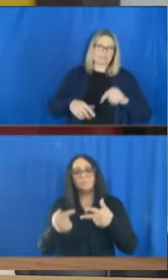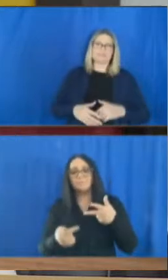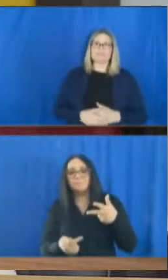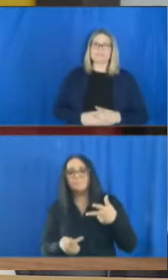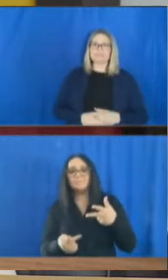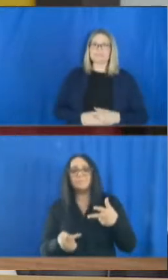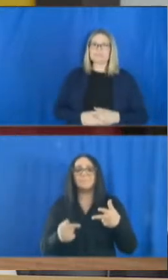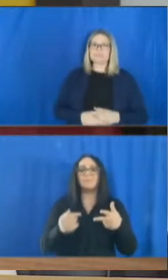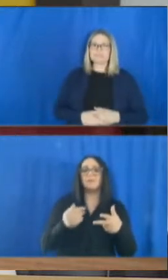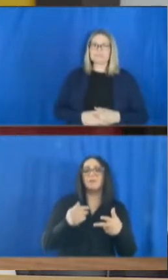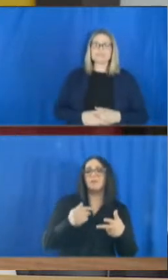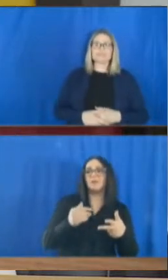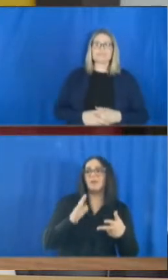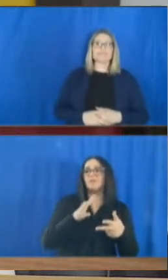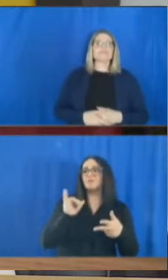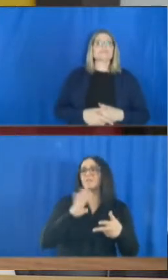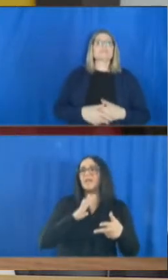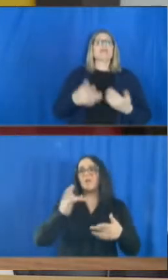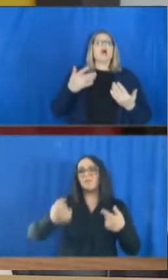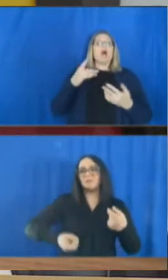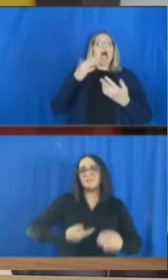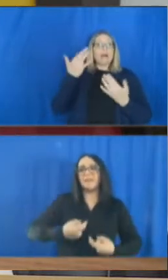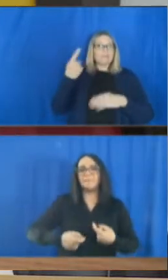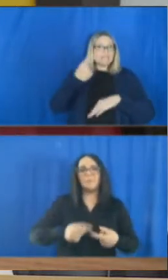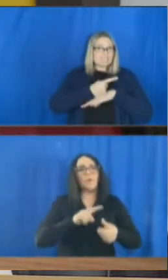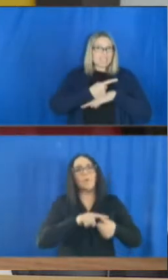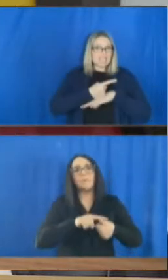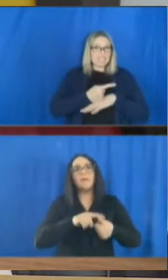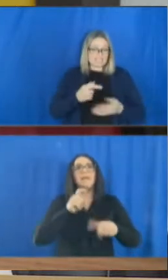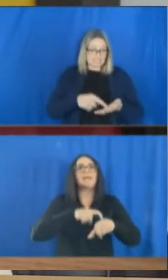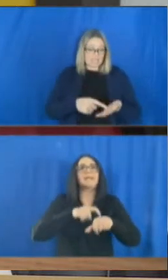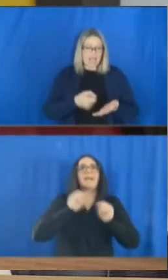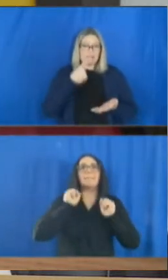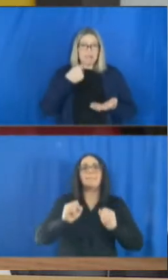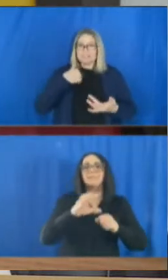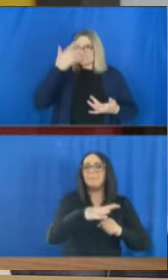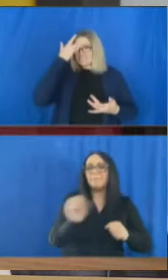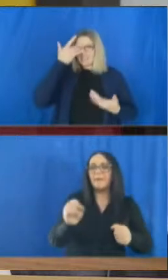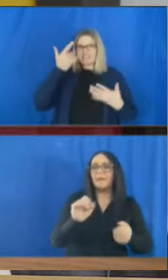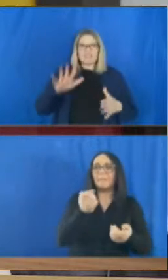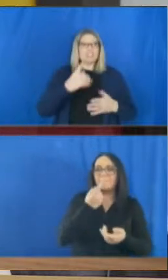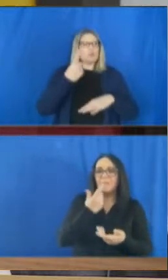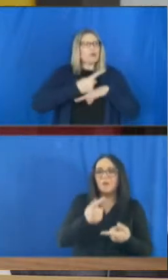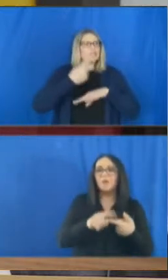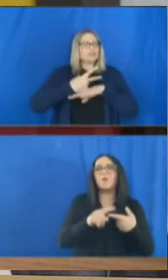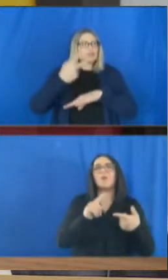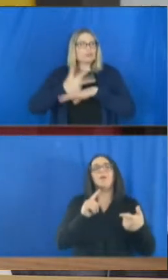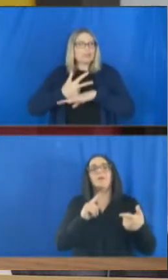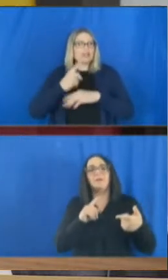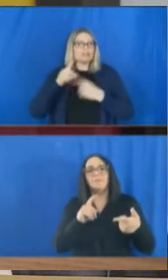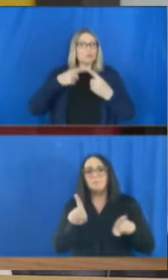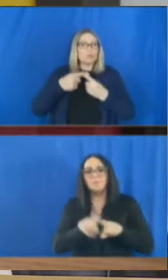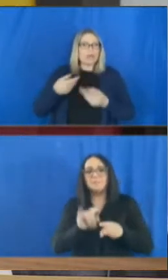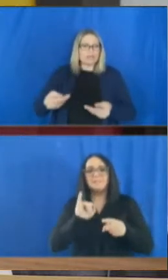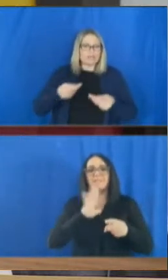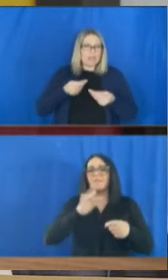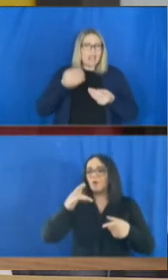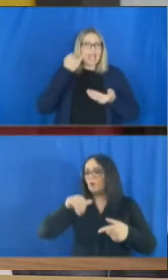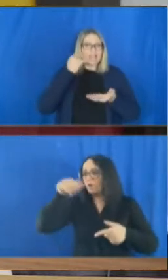have, either side effects or they don't tolerate it, et cetera. So we have some work to do moving